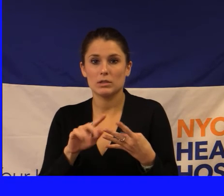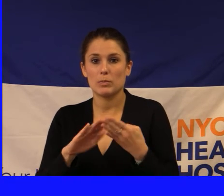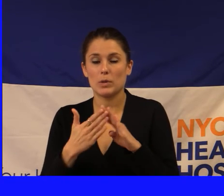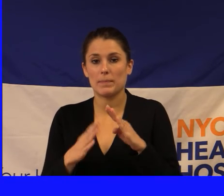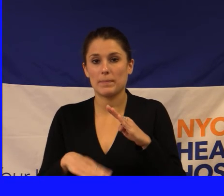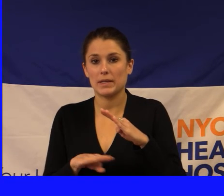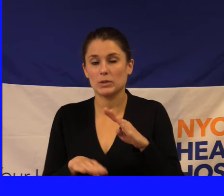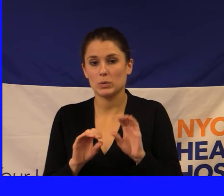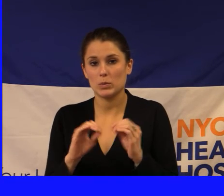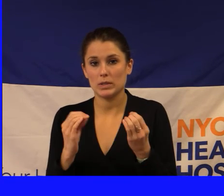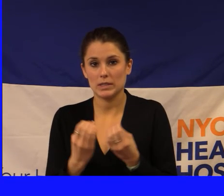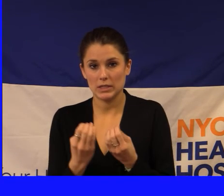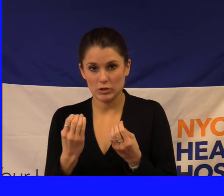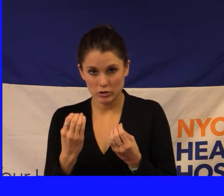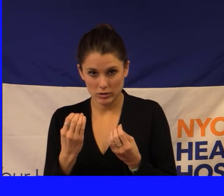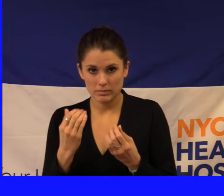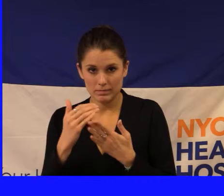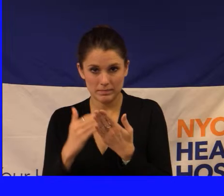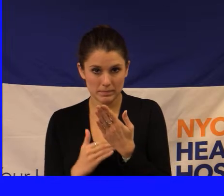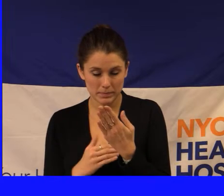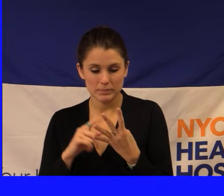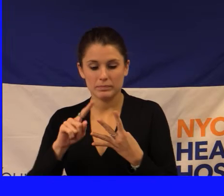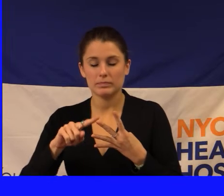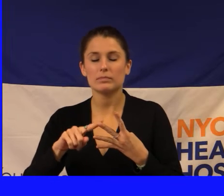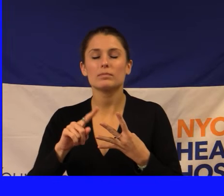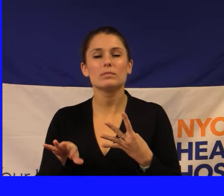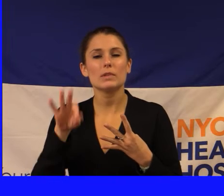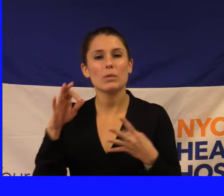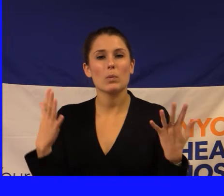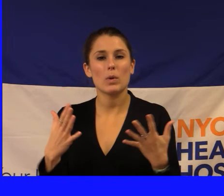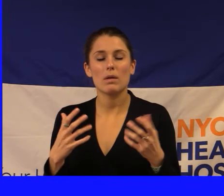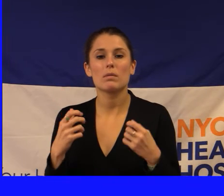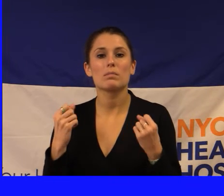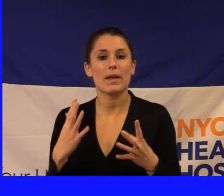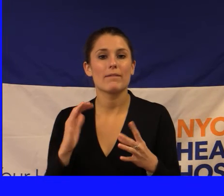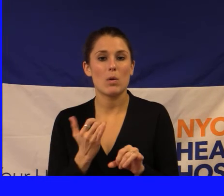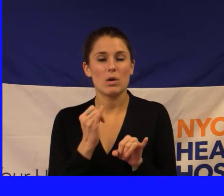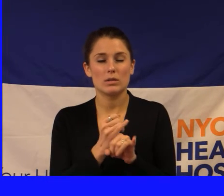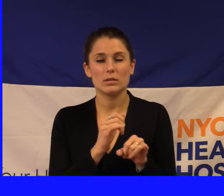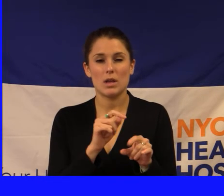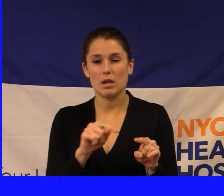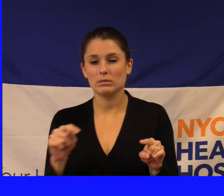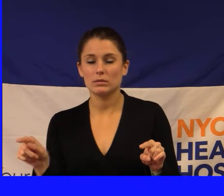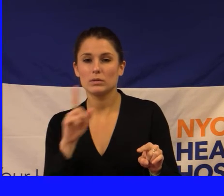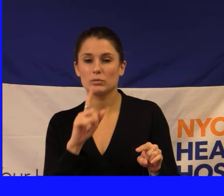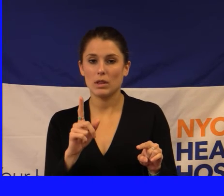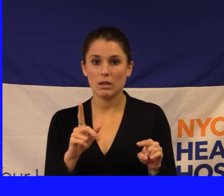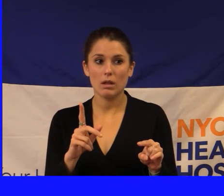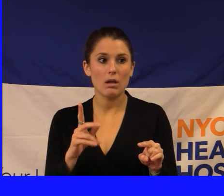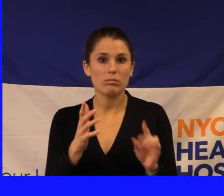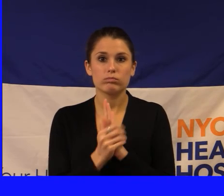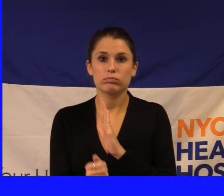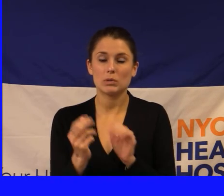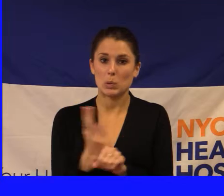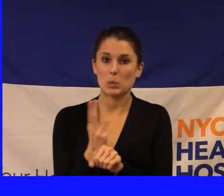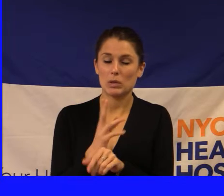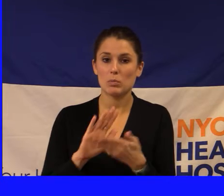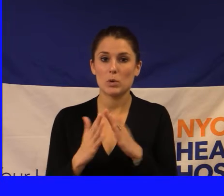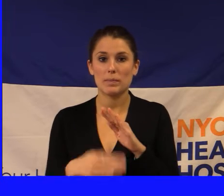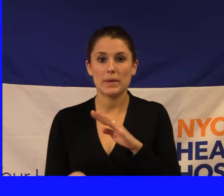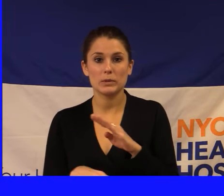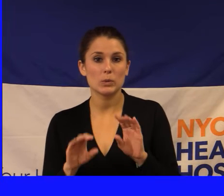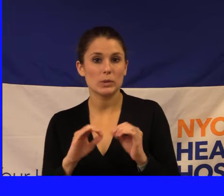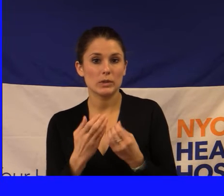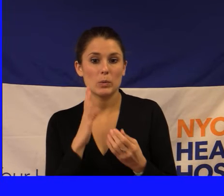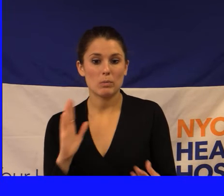community-based organization directory. We've found that a number of our facilities have become very savvy at using community-based organizations to